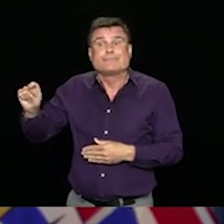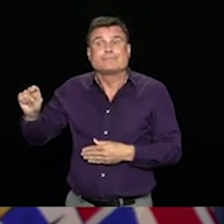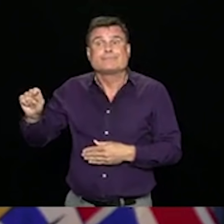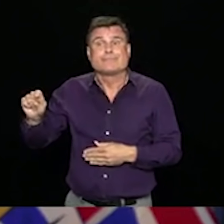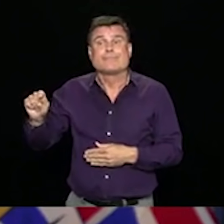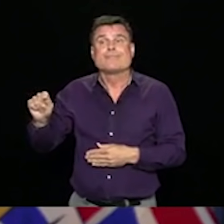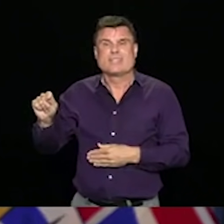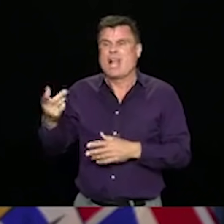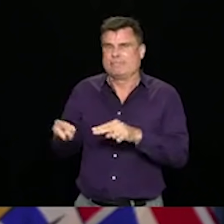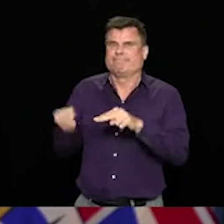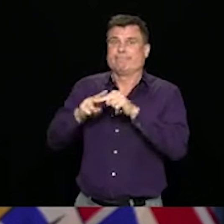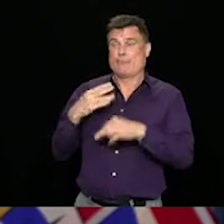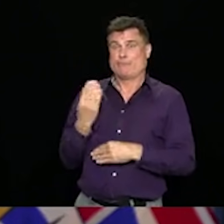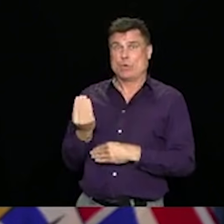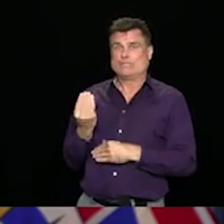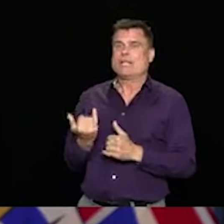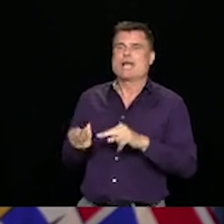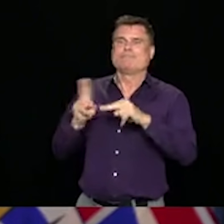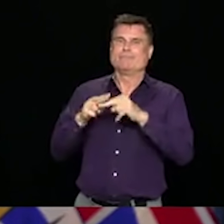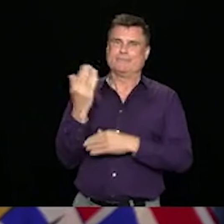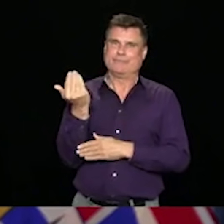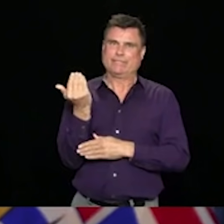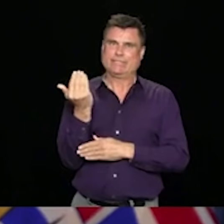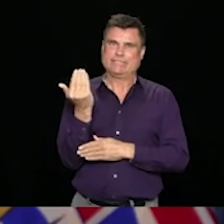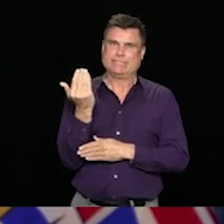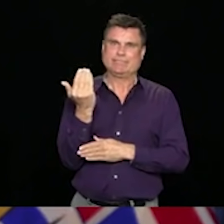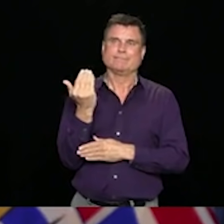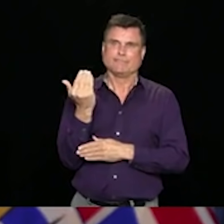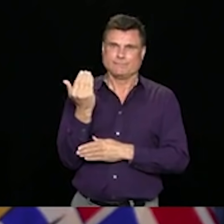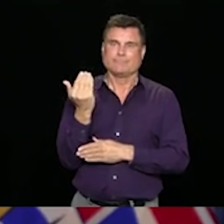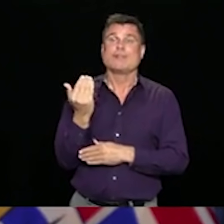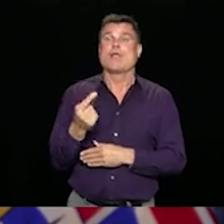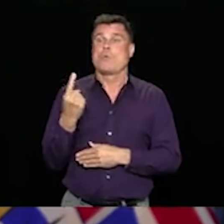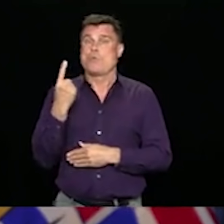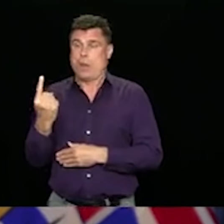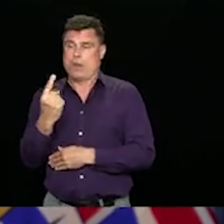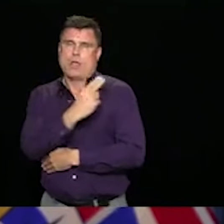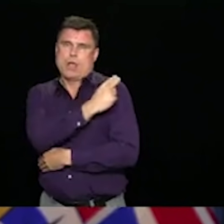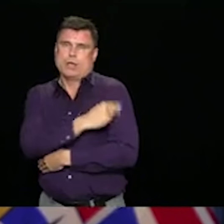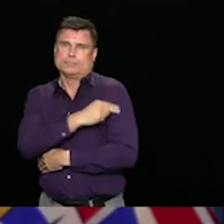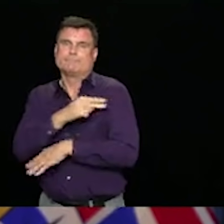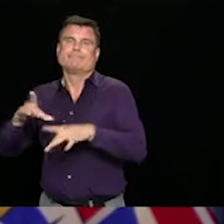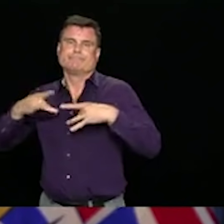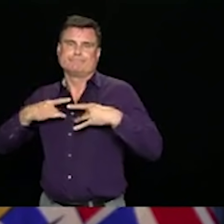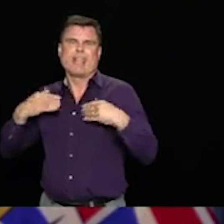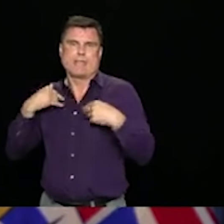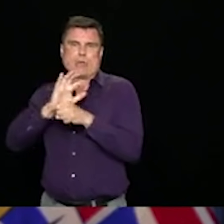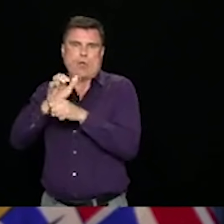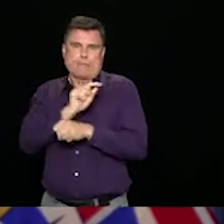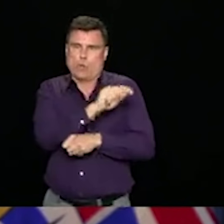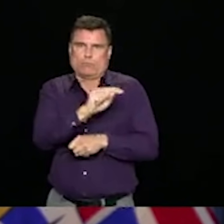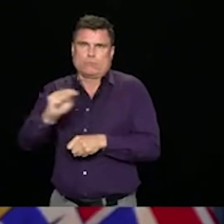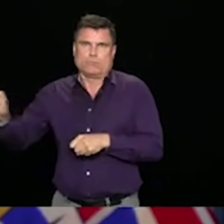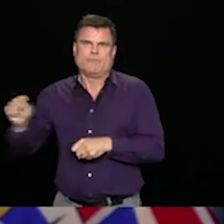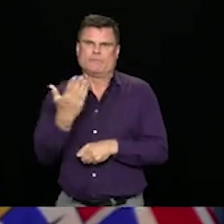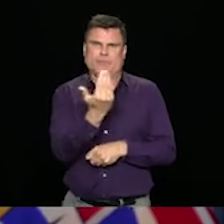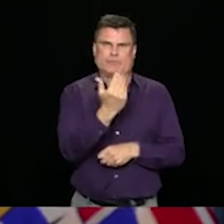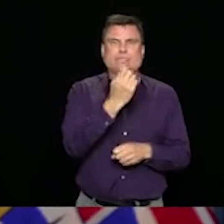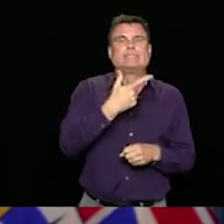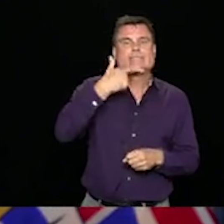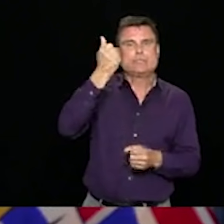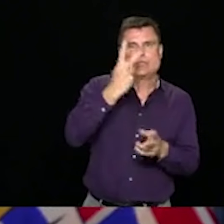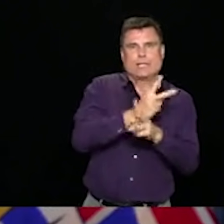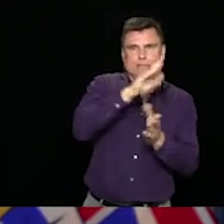in long-term care or assisted living and 1 in acute care, and that includes 550 cases,